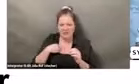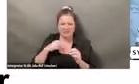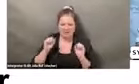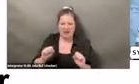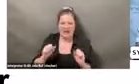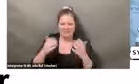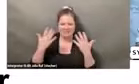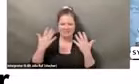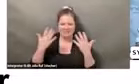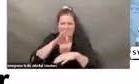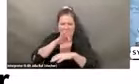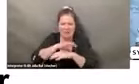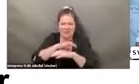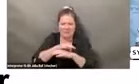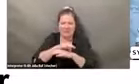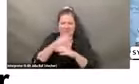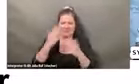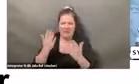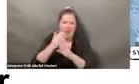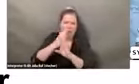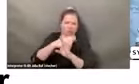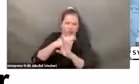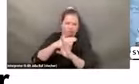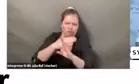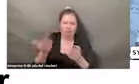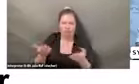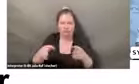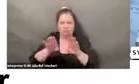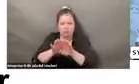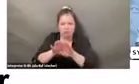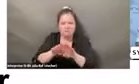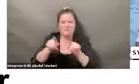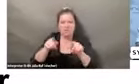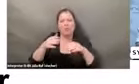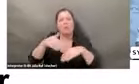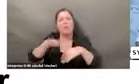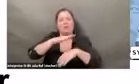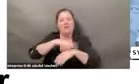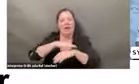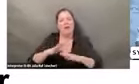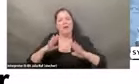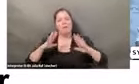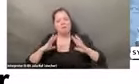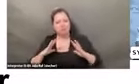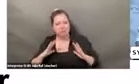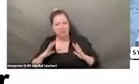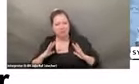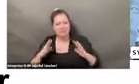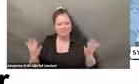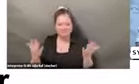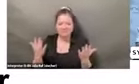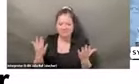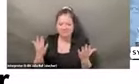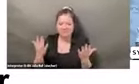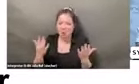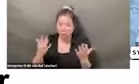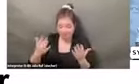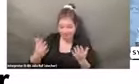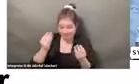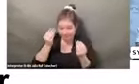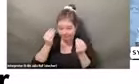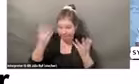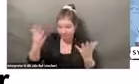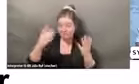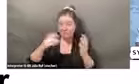back and just close this event a little early, and making sure that you know that you can reach out to the